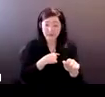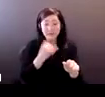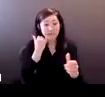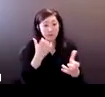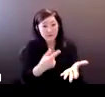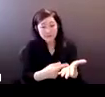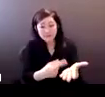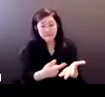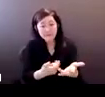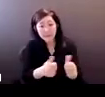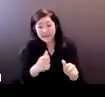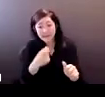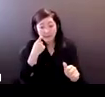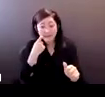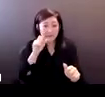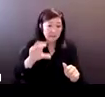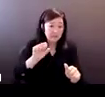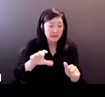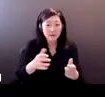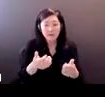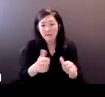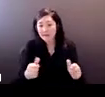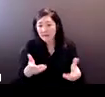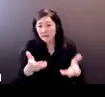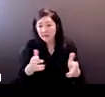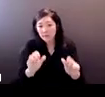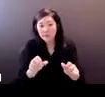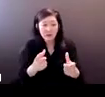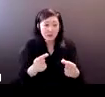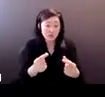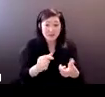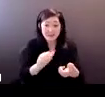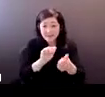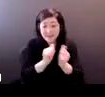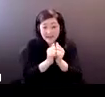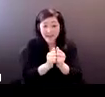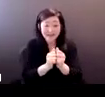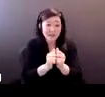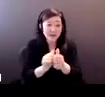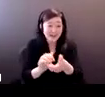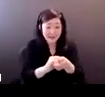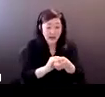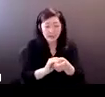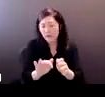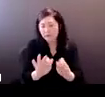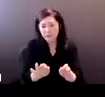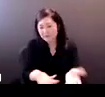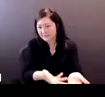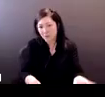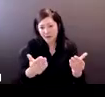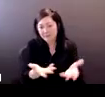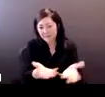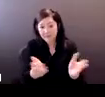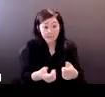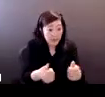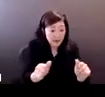of the things that we've raised or anything that we might be able to do together. Maria, any final closing thoughts from you?